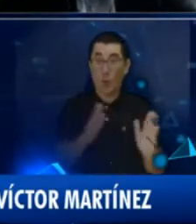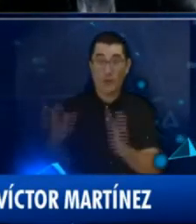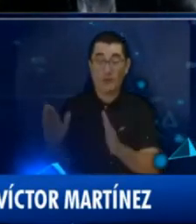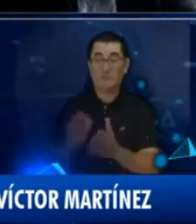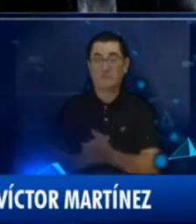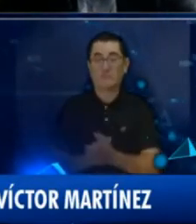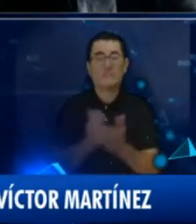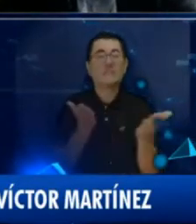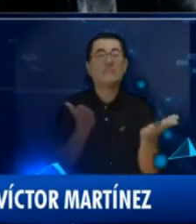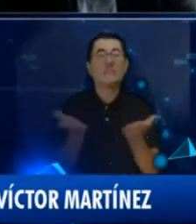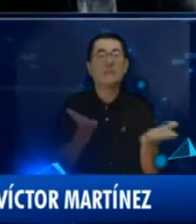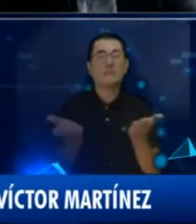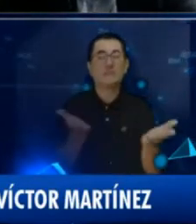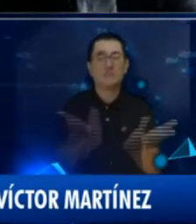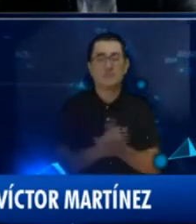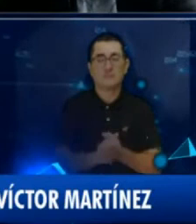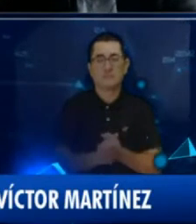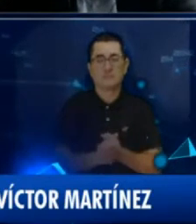1.3, the